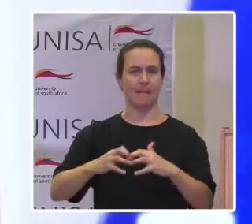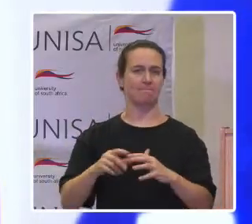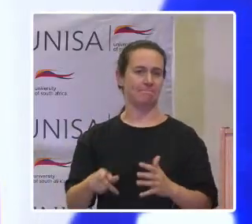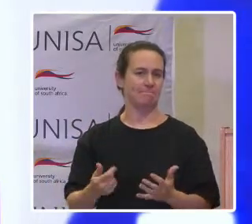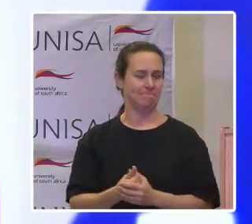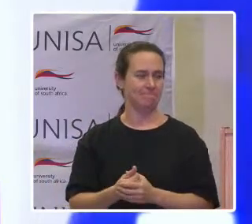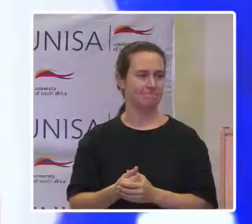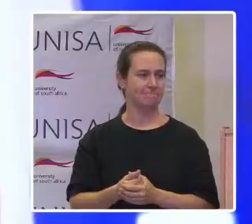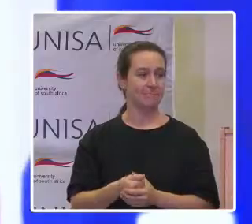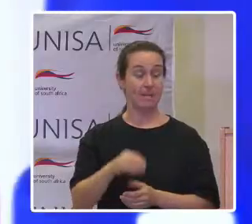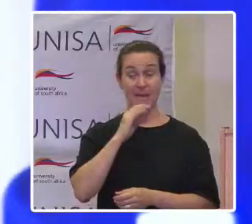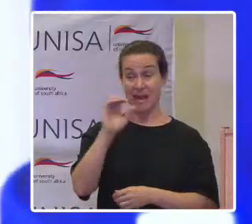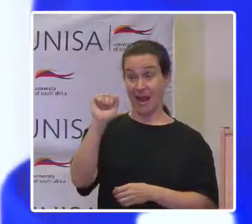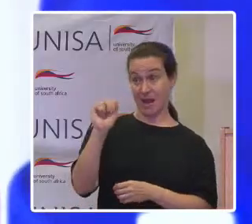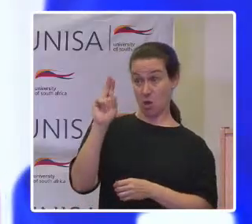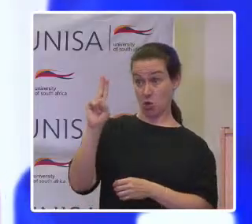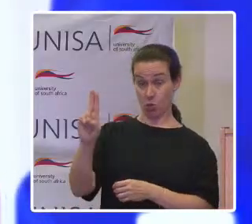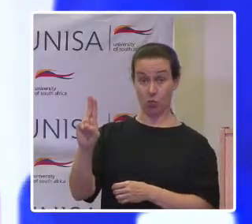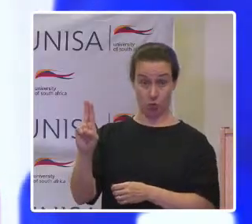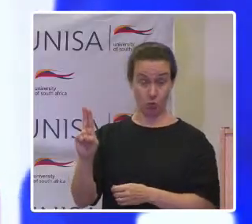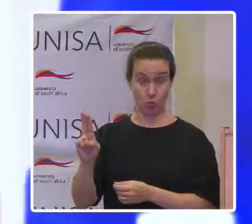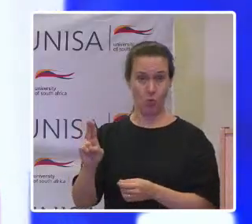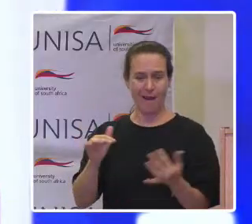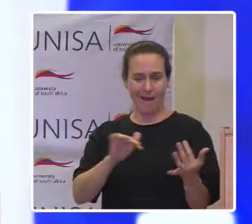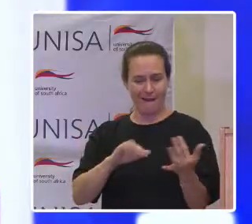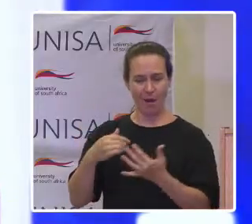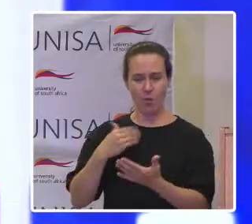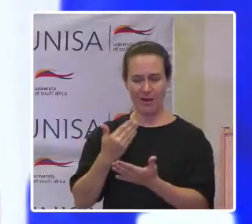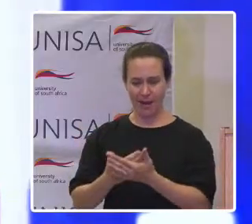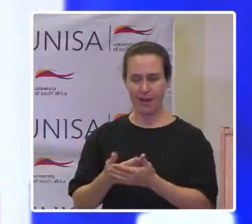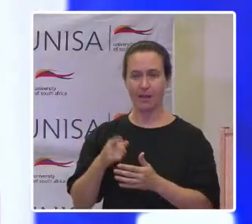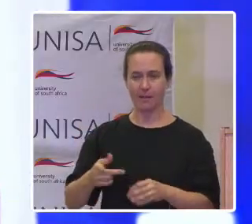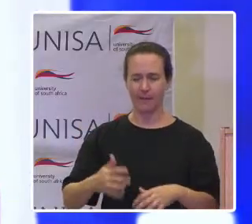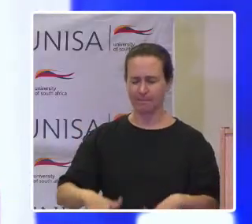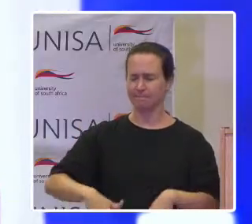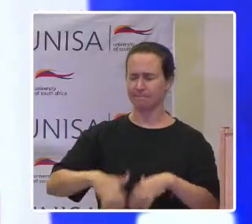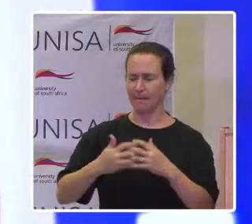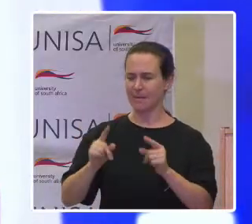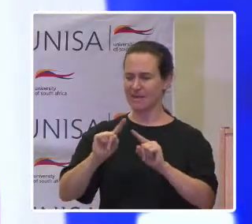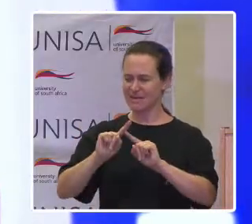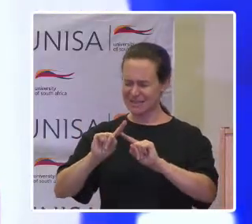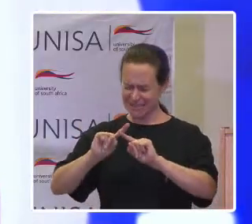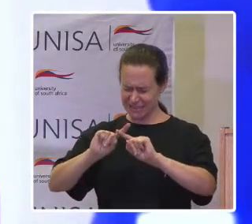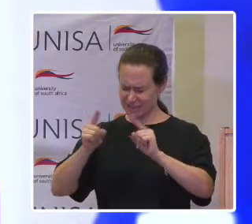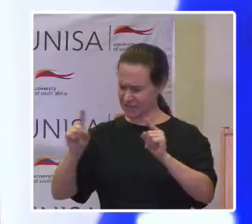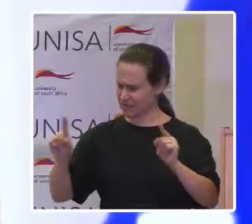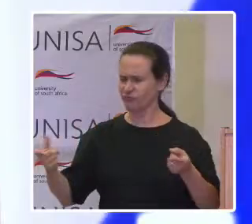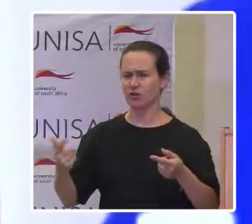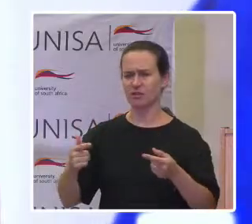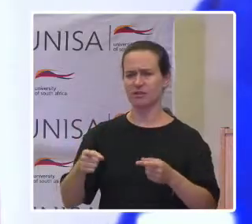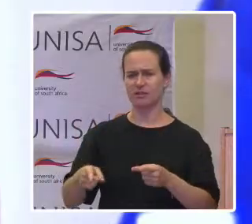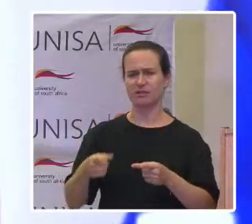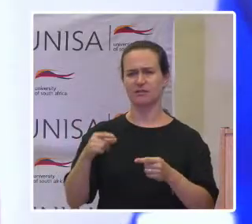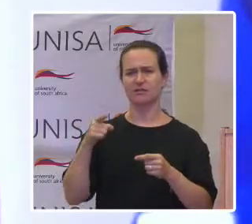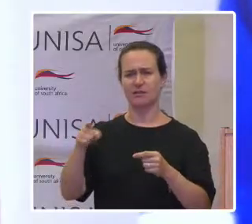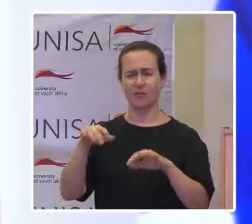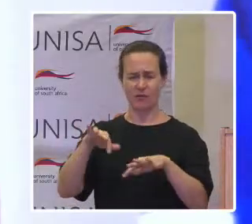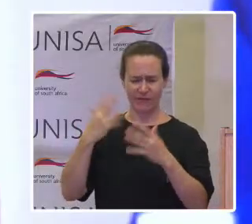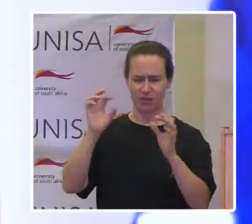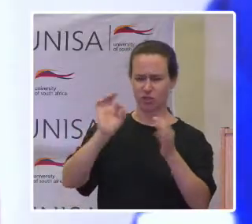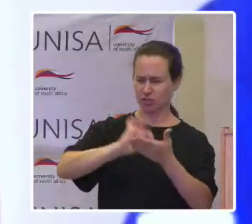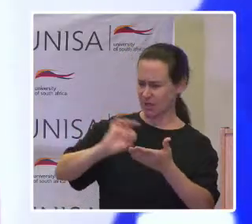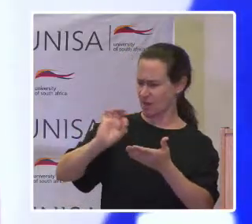at an African Union level in terms of how we implement various multilateral treaties concluded on the